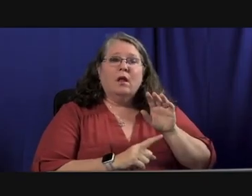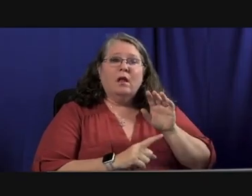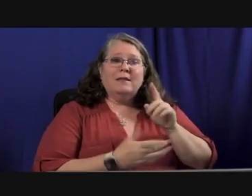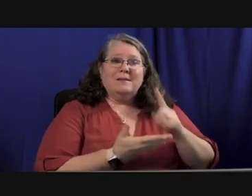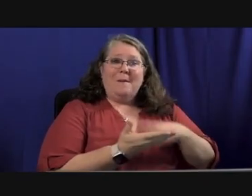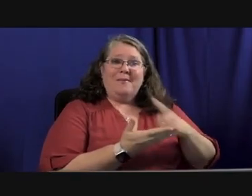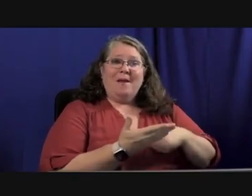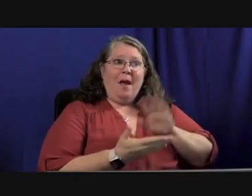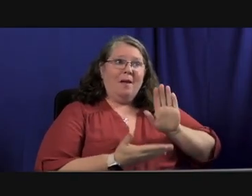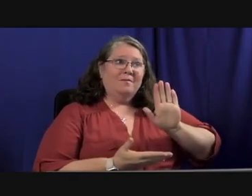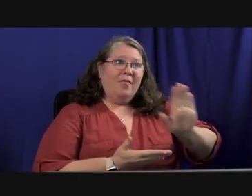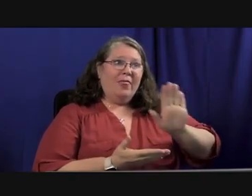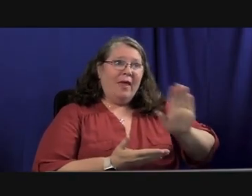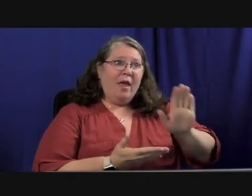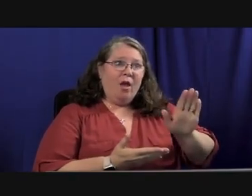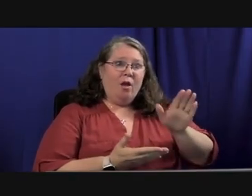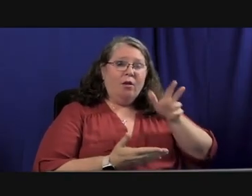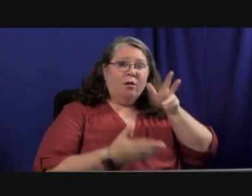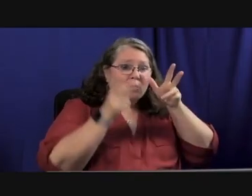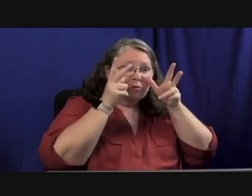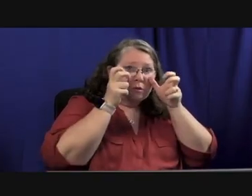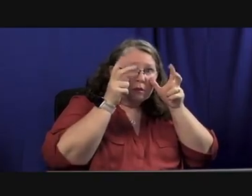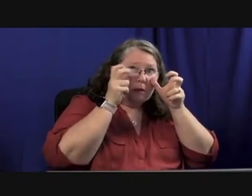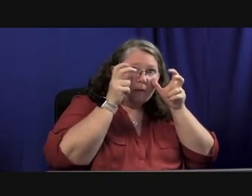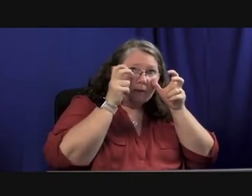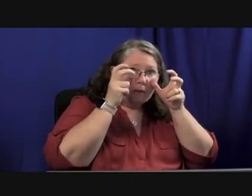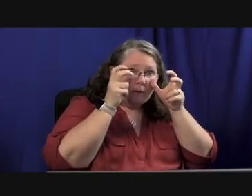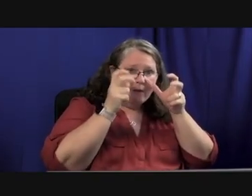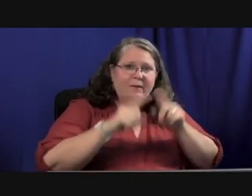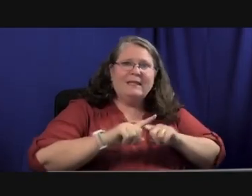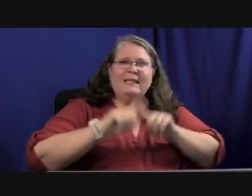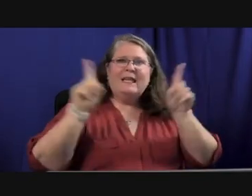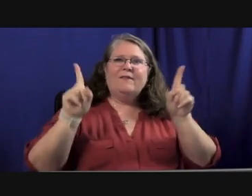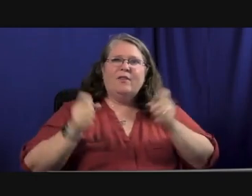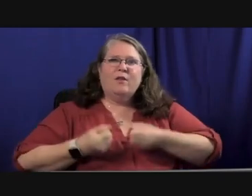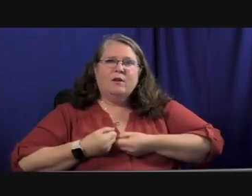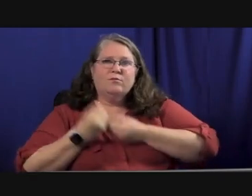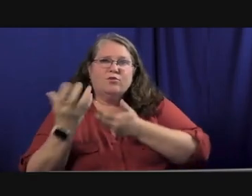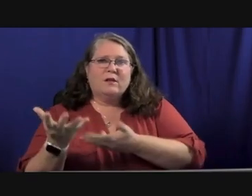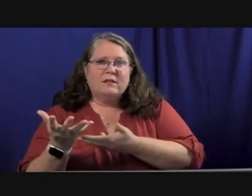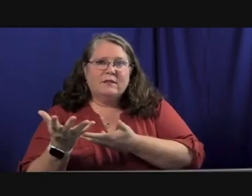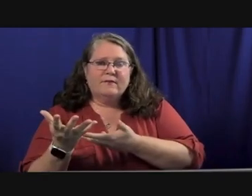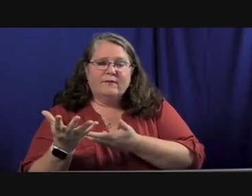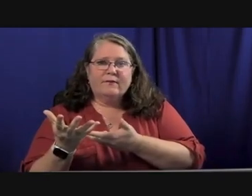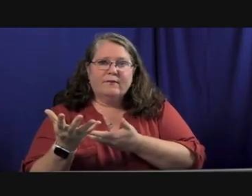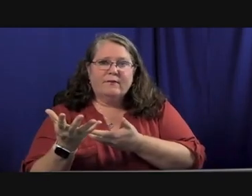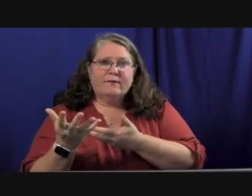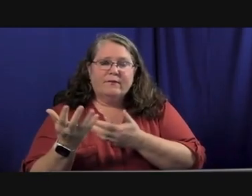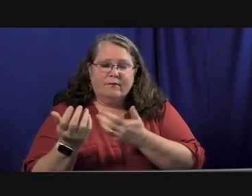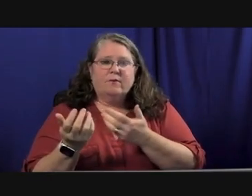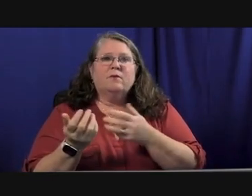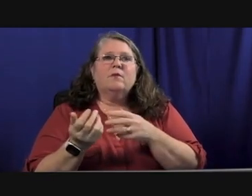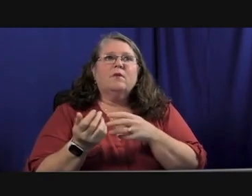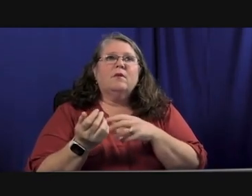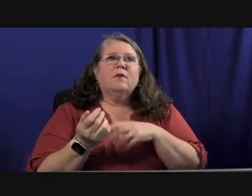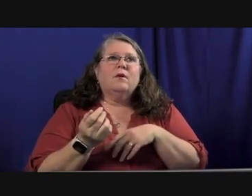one example of a communication need, to expand on that, it could be maybe receptively. It's different than